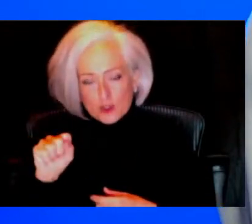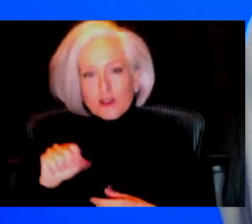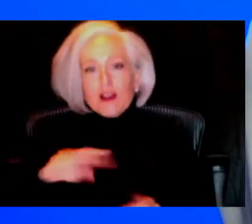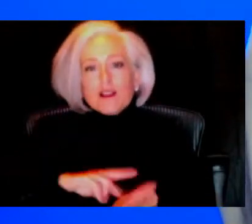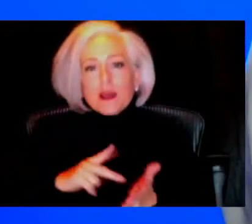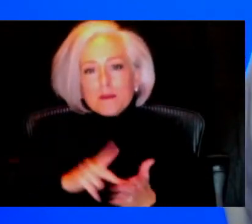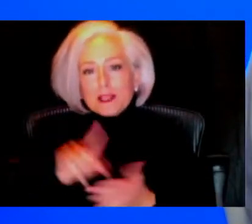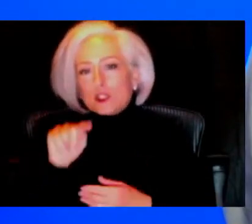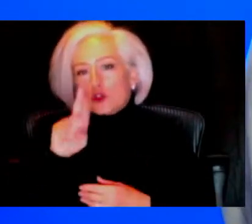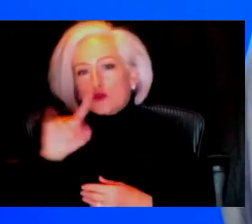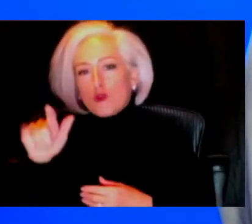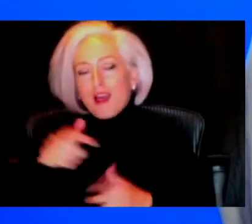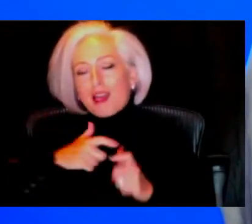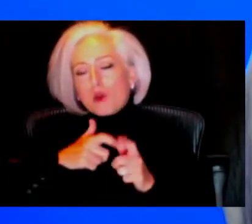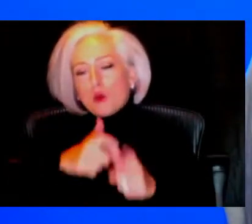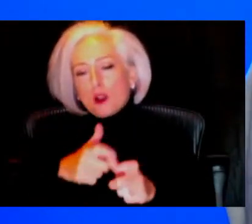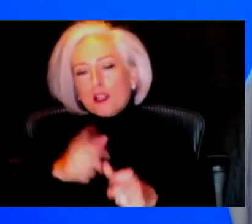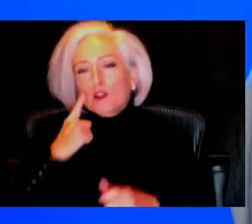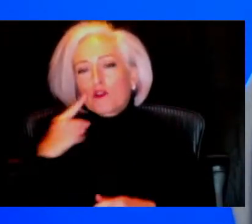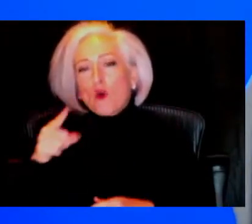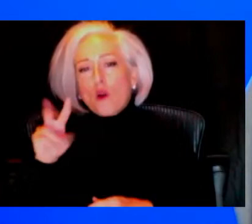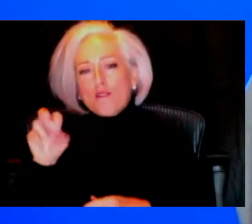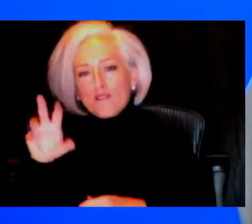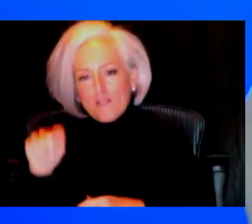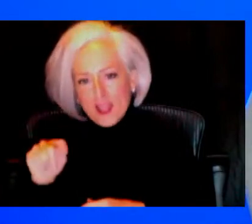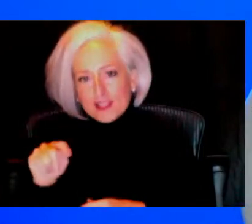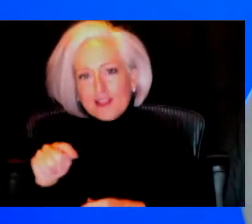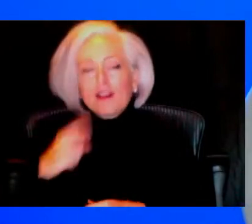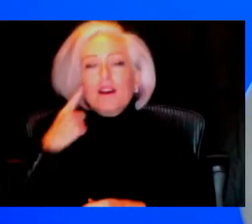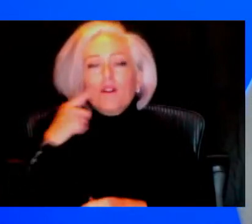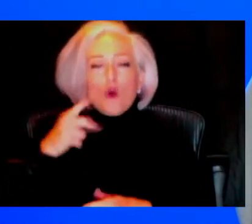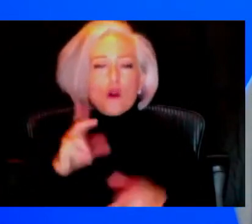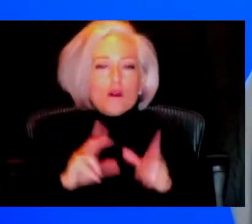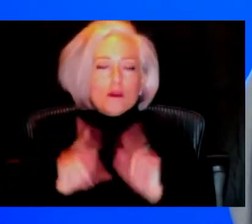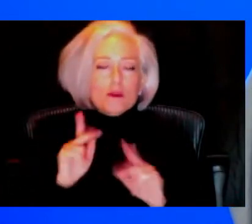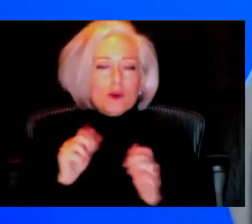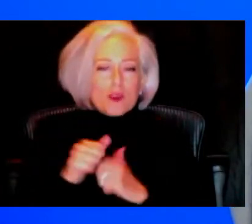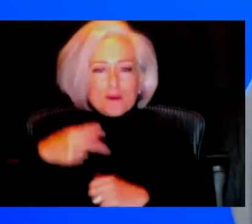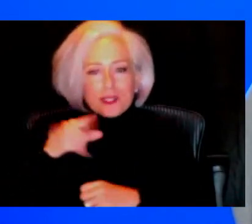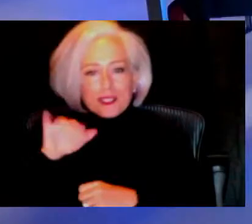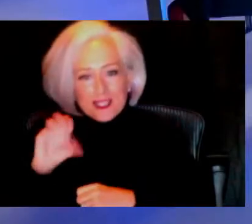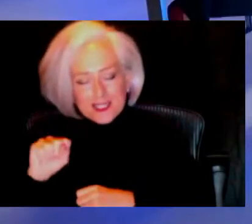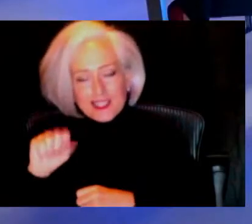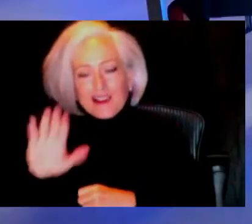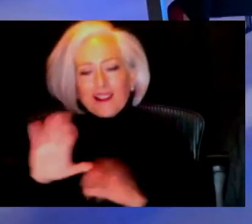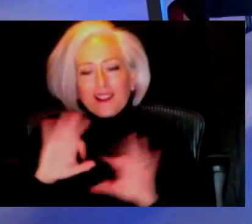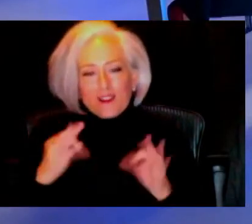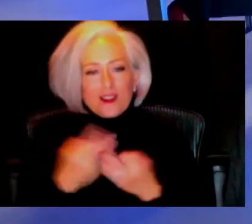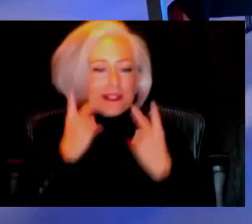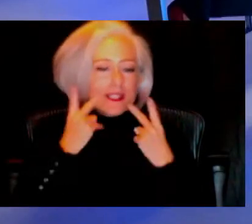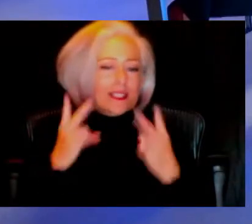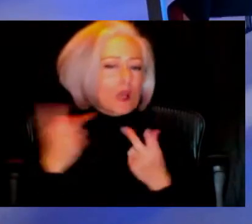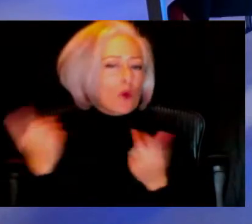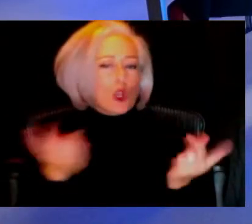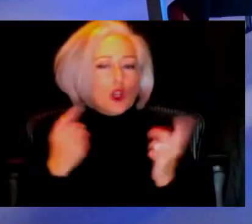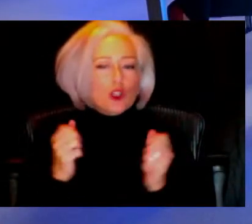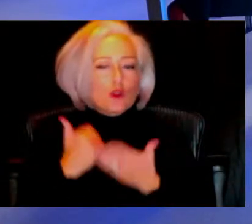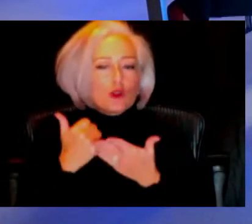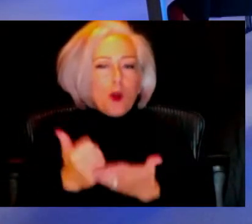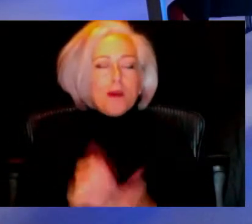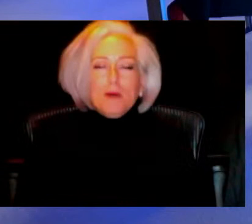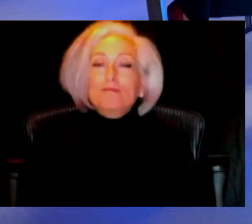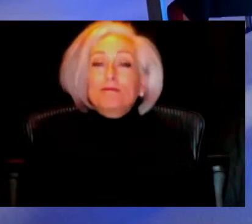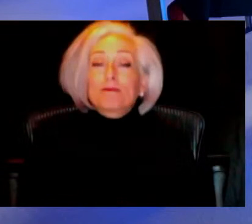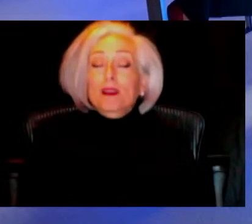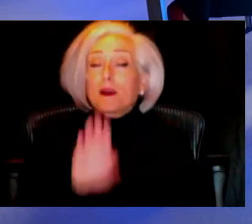PTSD, and to our Gold Star families, and just see what you can do to help out. Barry, your final thoughts today. Well, I